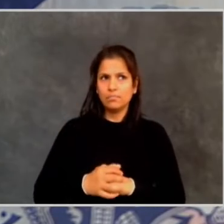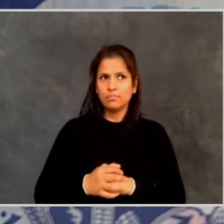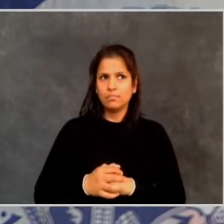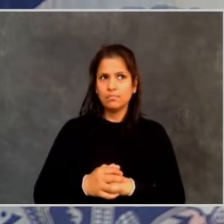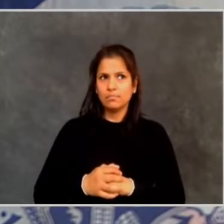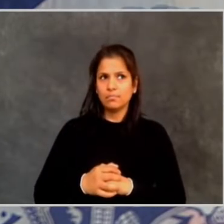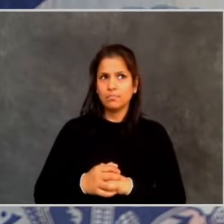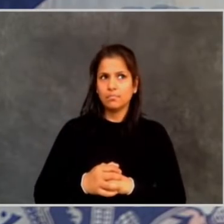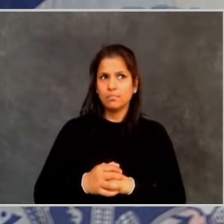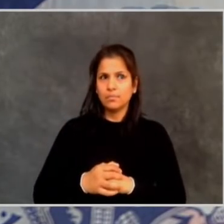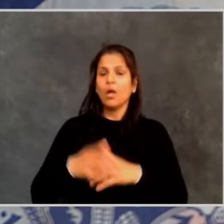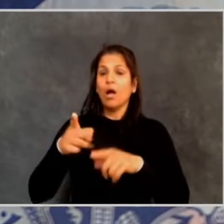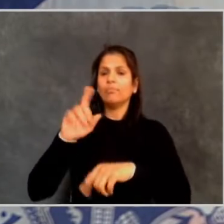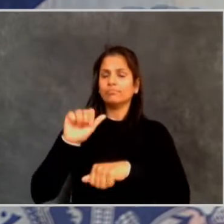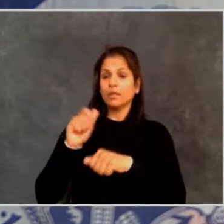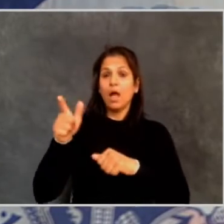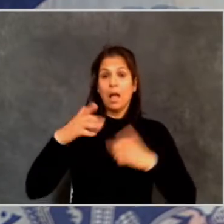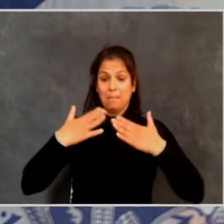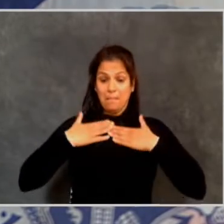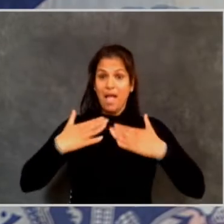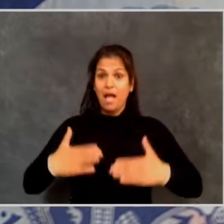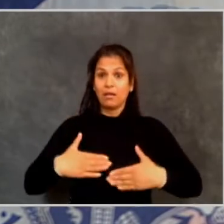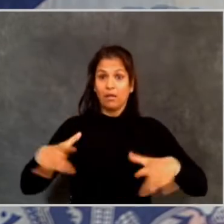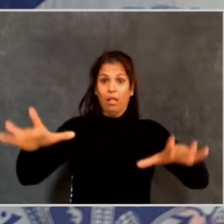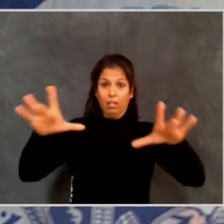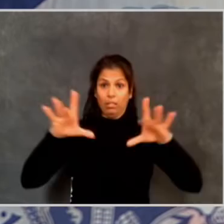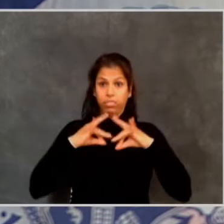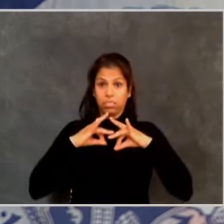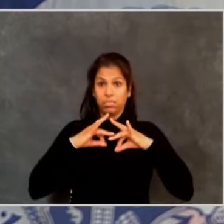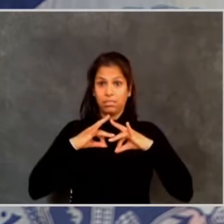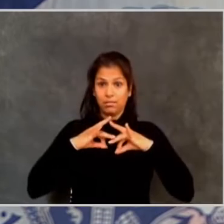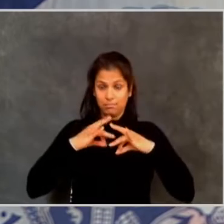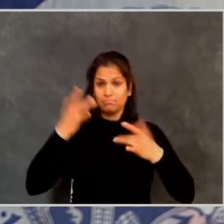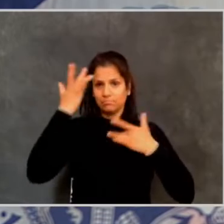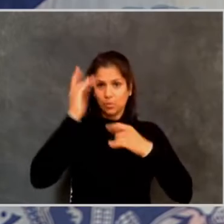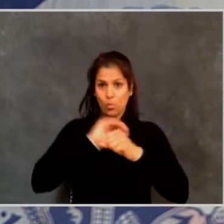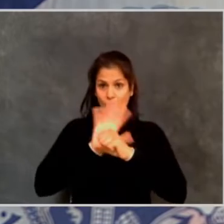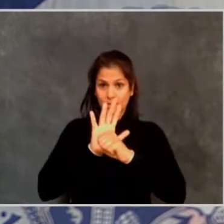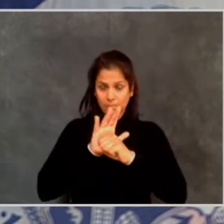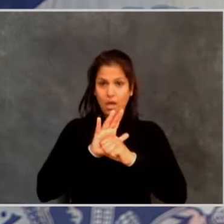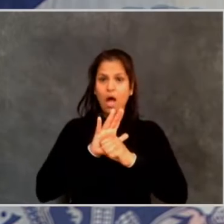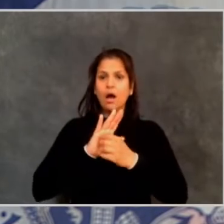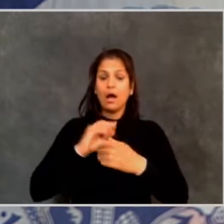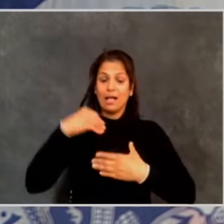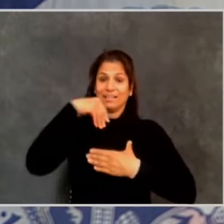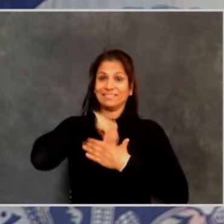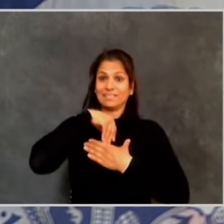Mr. Mayor, hi, can you hear me? Yes. Okay.